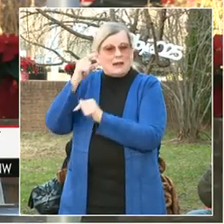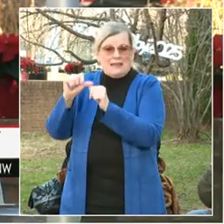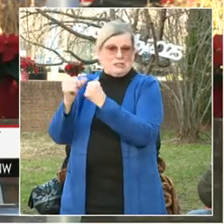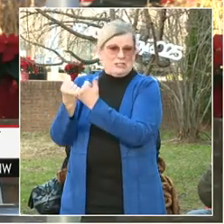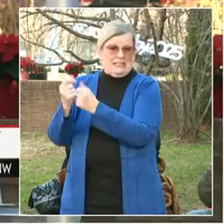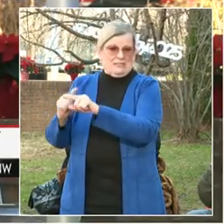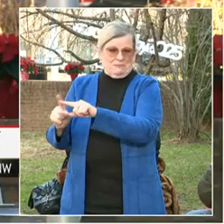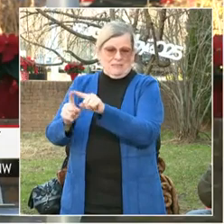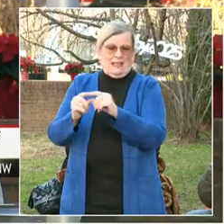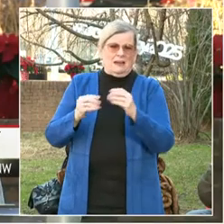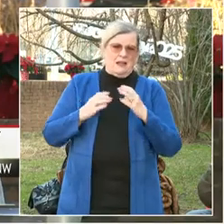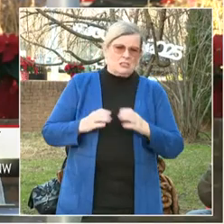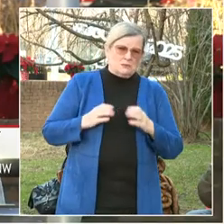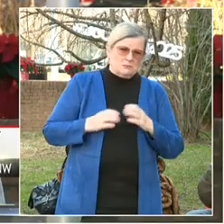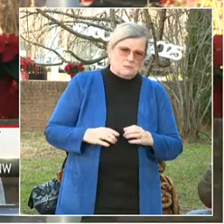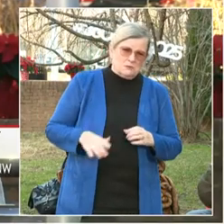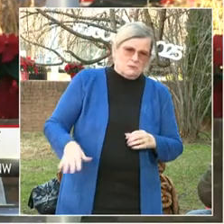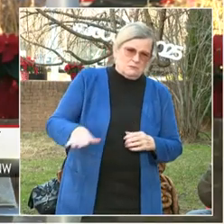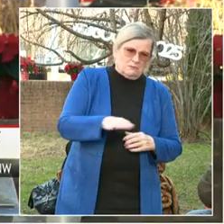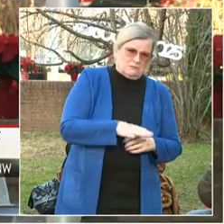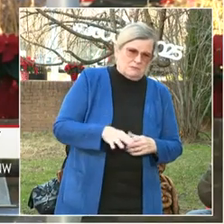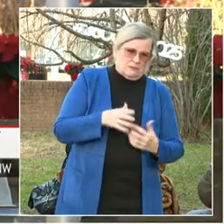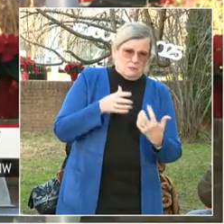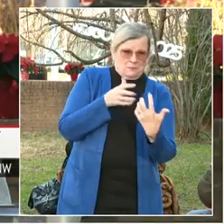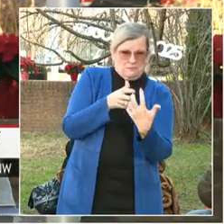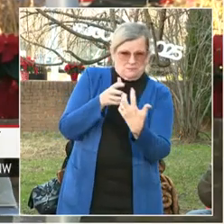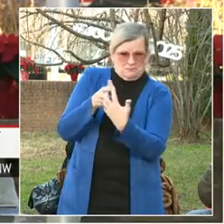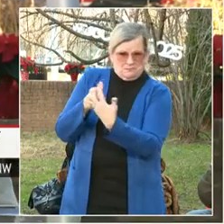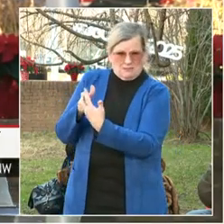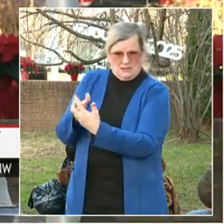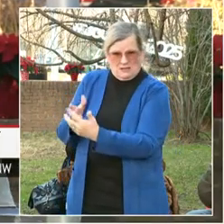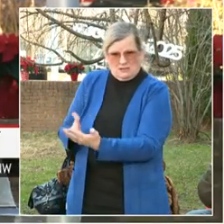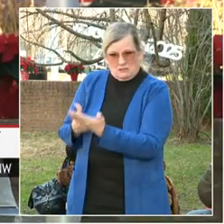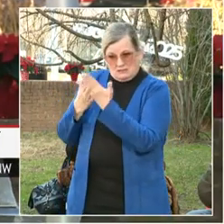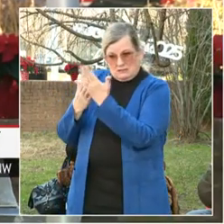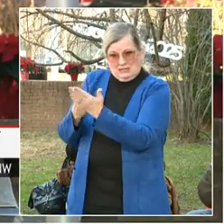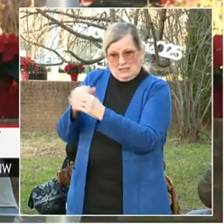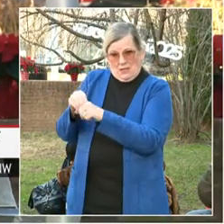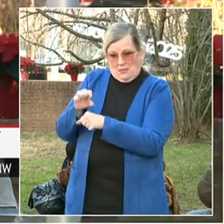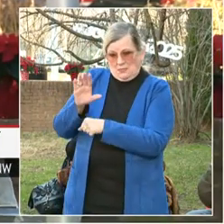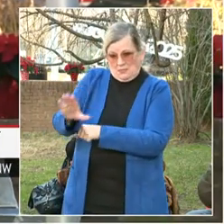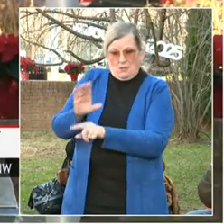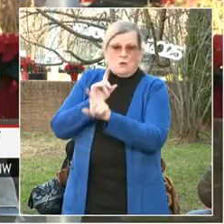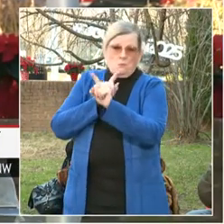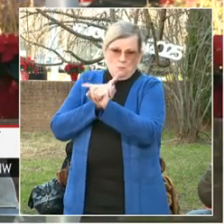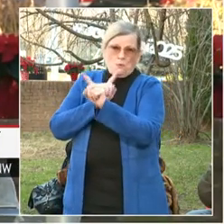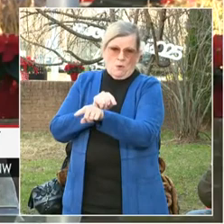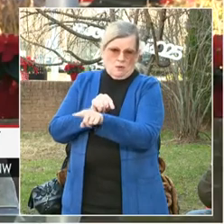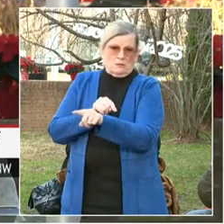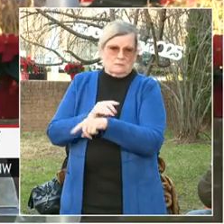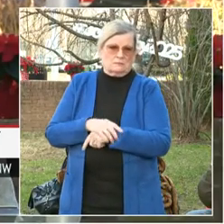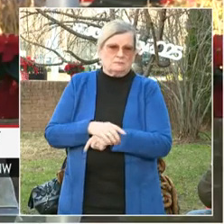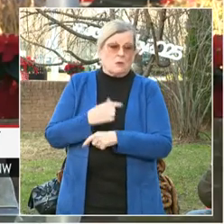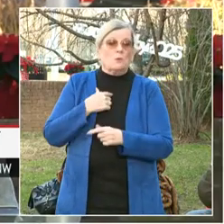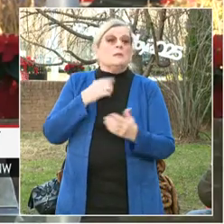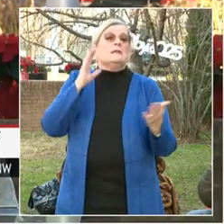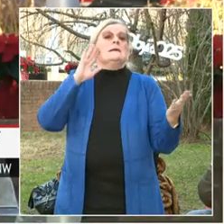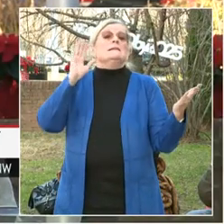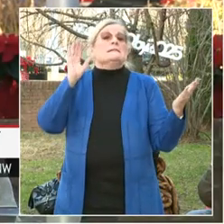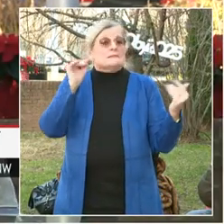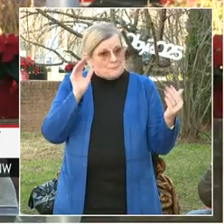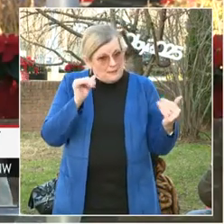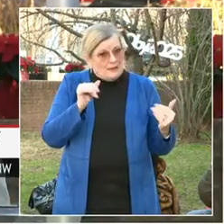through the recommendations of that report. We do expect, as you know, everyone should, that